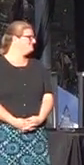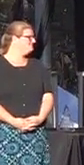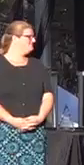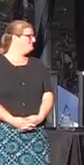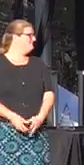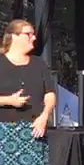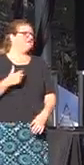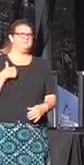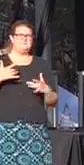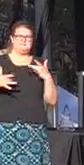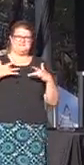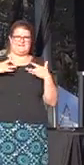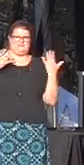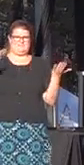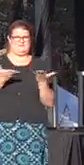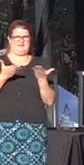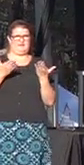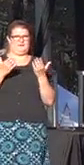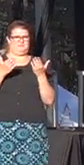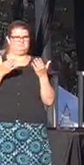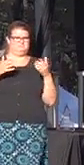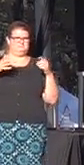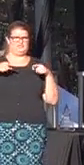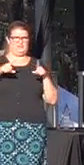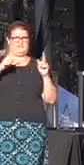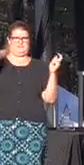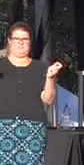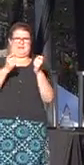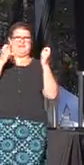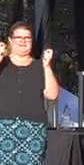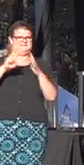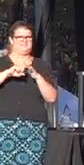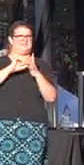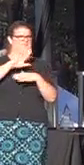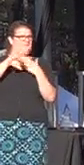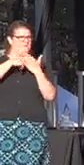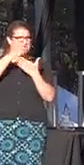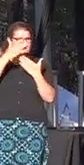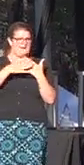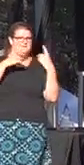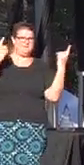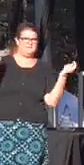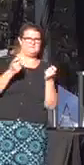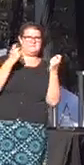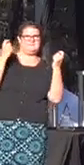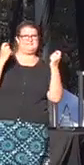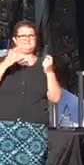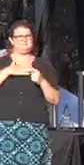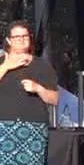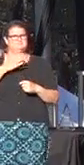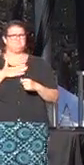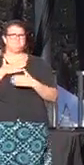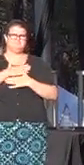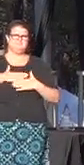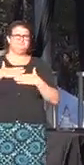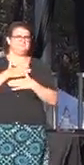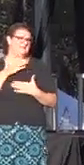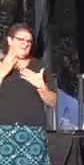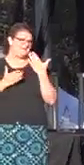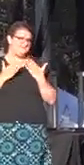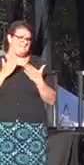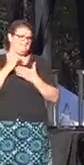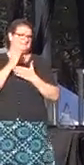I am so excited to be here with you all at this rally, kicking off this full weekend of festivities and celebrations and maybe a